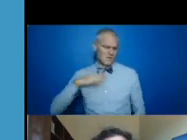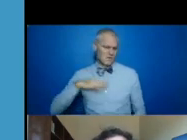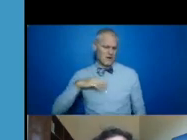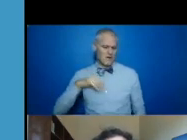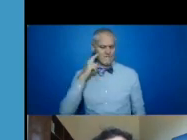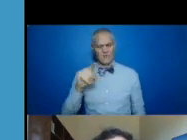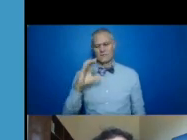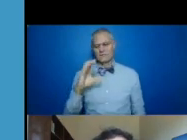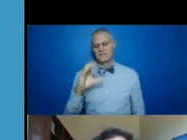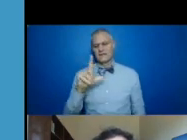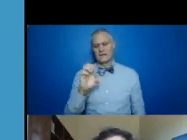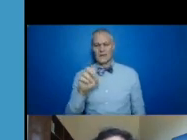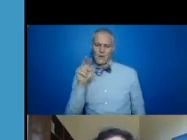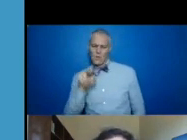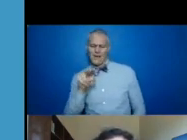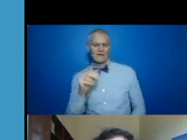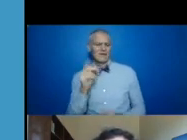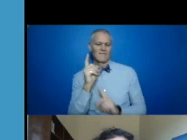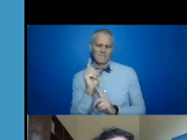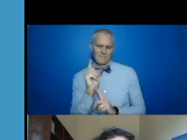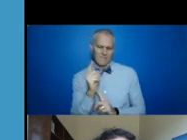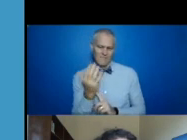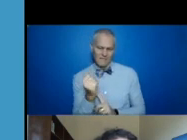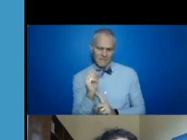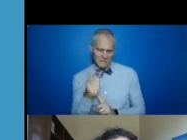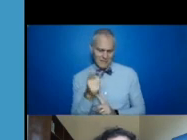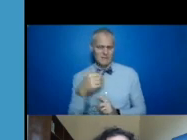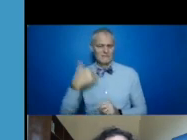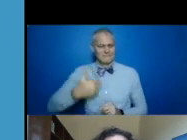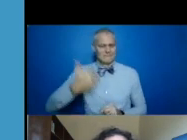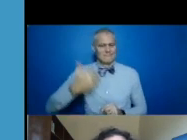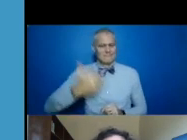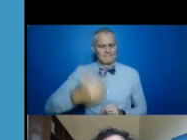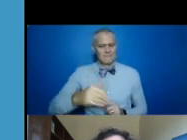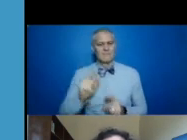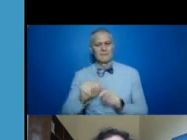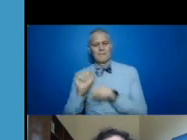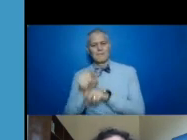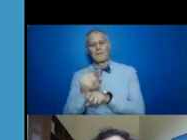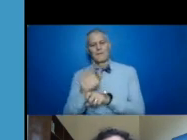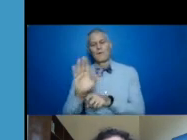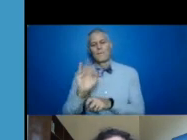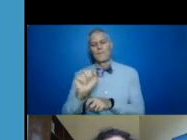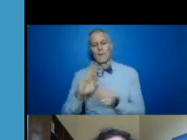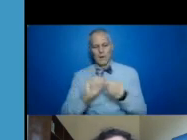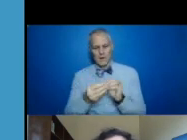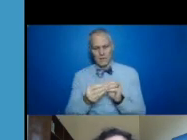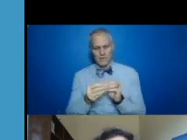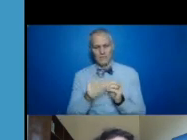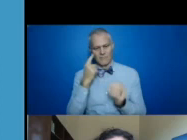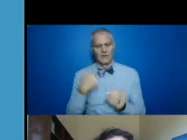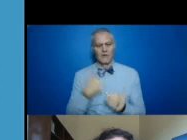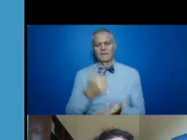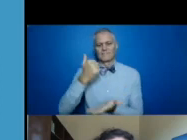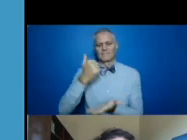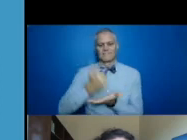You will be prompted every 15 minutes to submit your SC bar number. You must do this so we can certify your continued presence in this